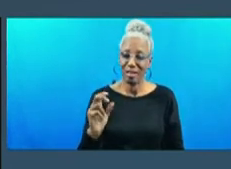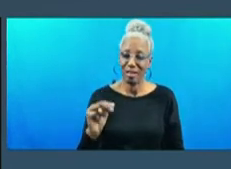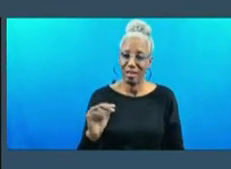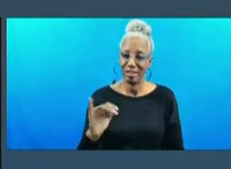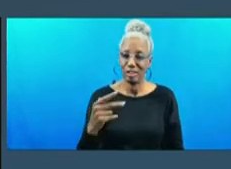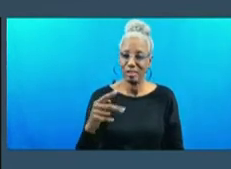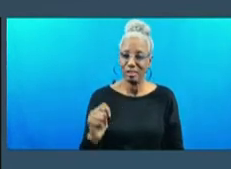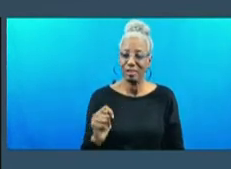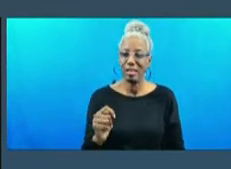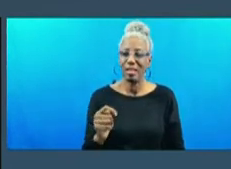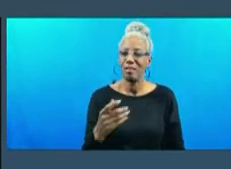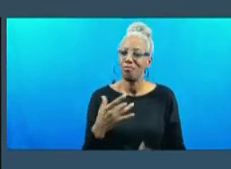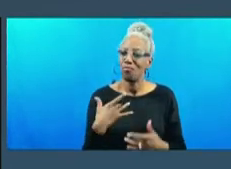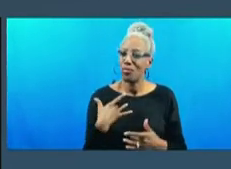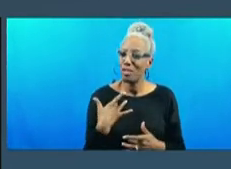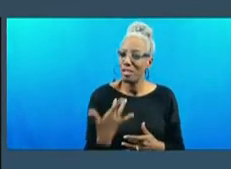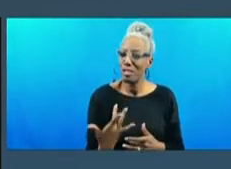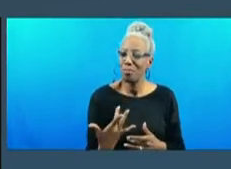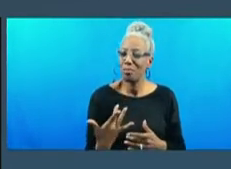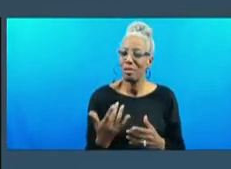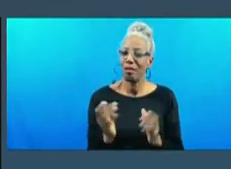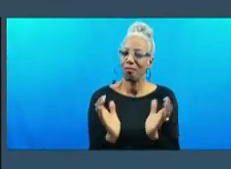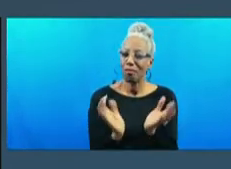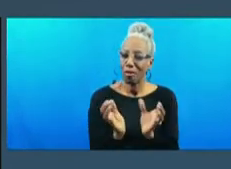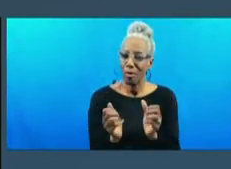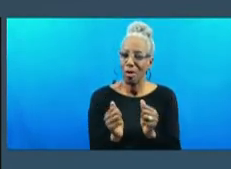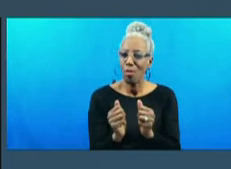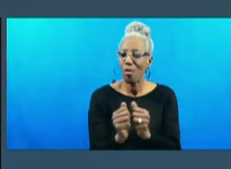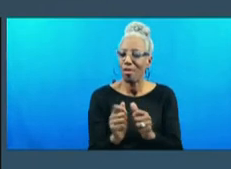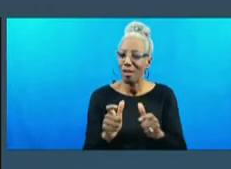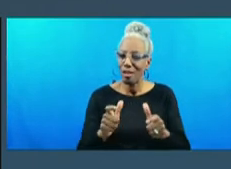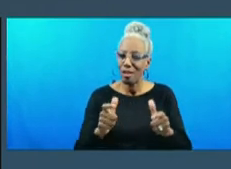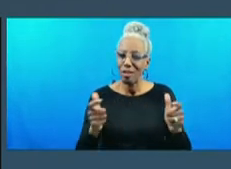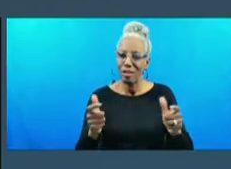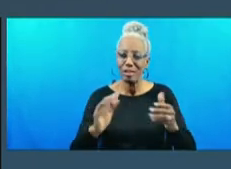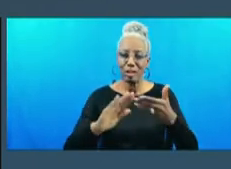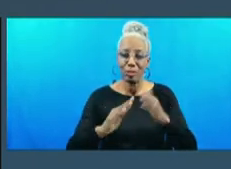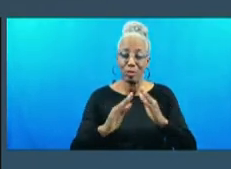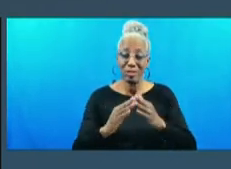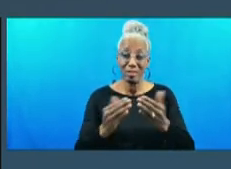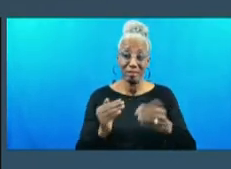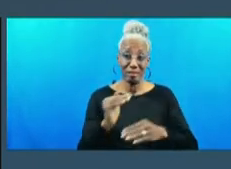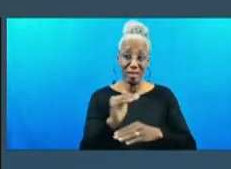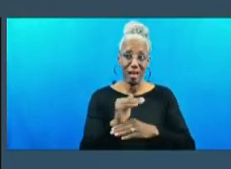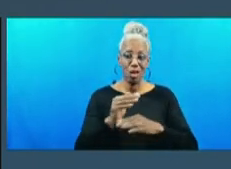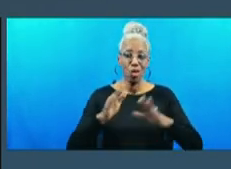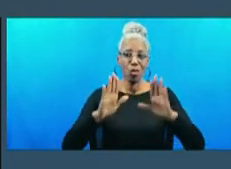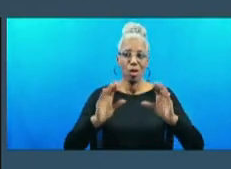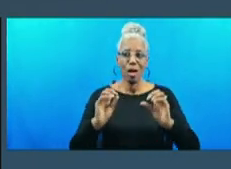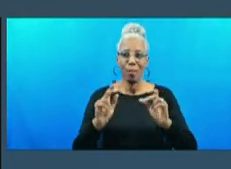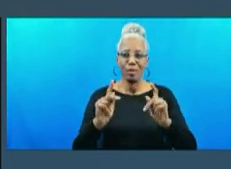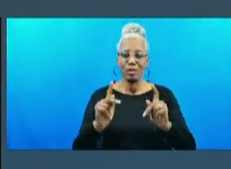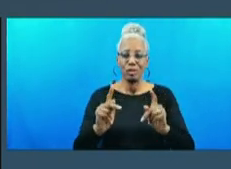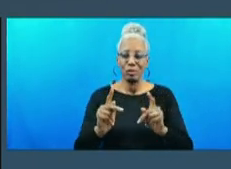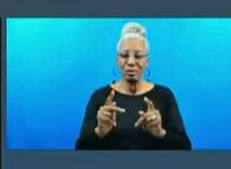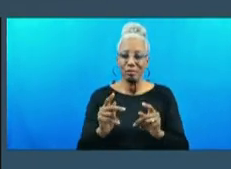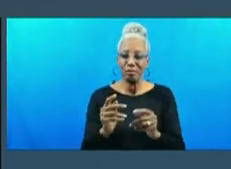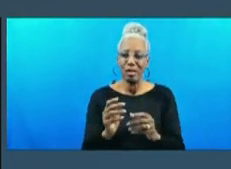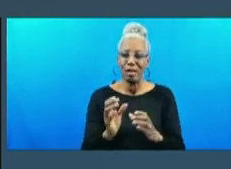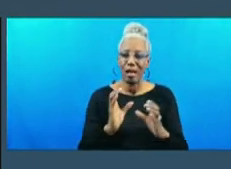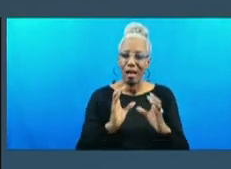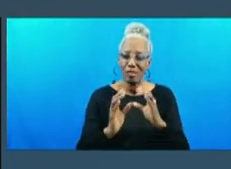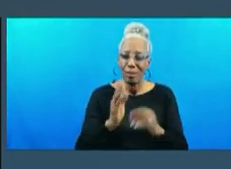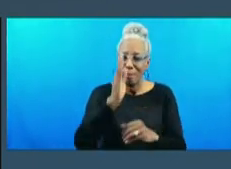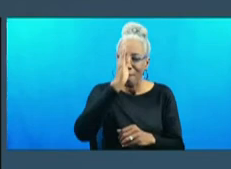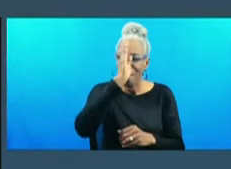community. Tonight, we have a great opportunity where she will speak directly to our Black